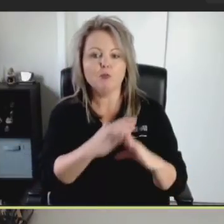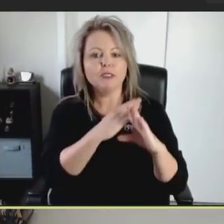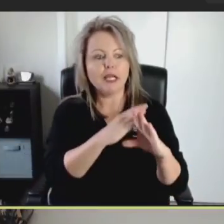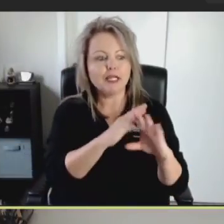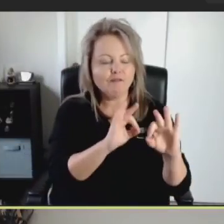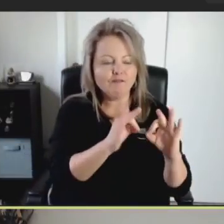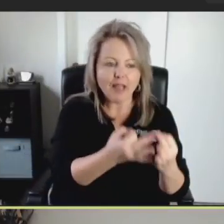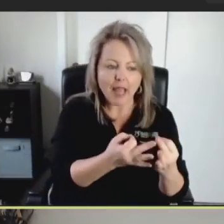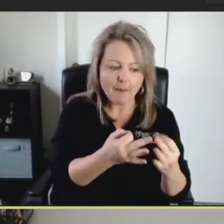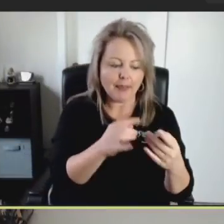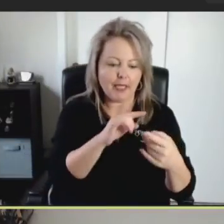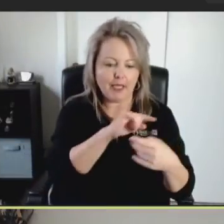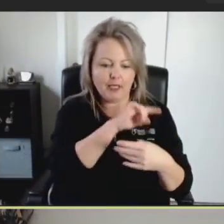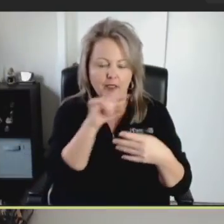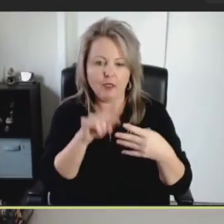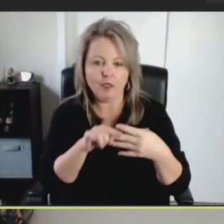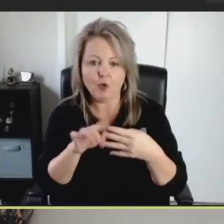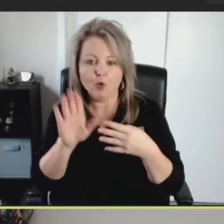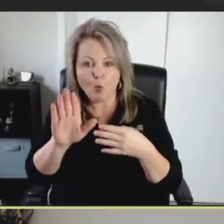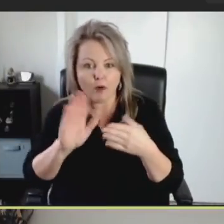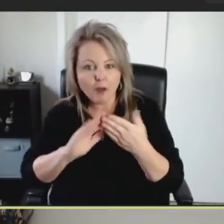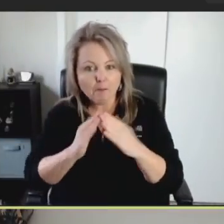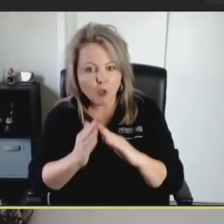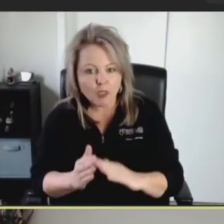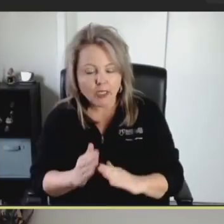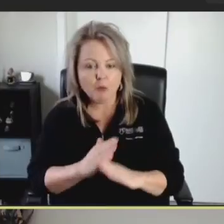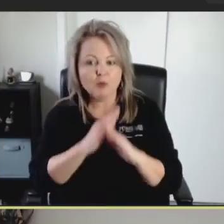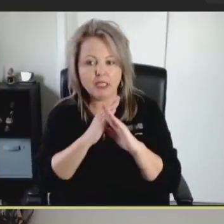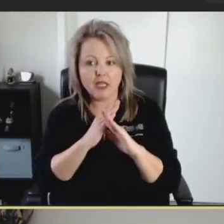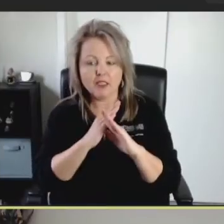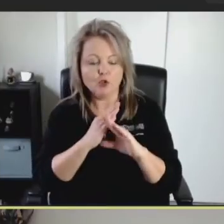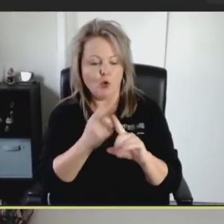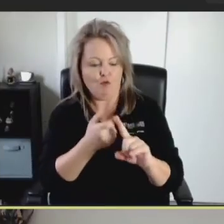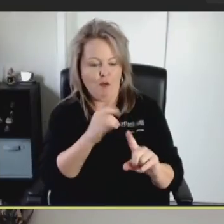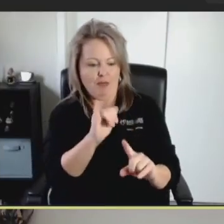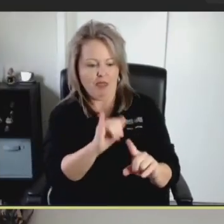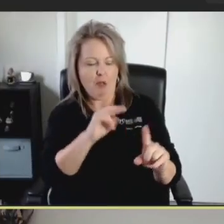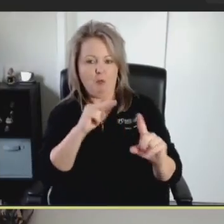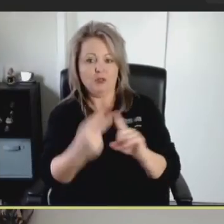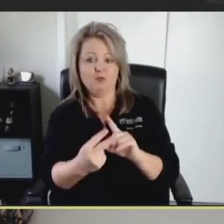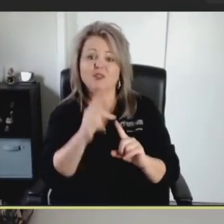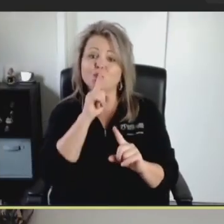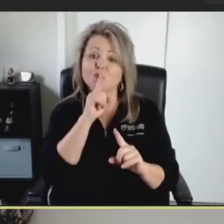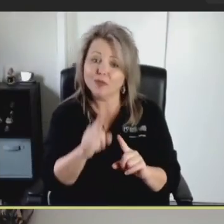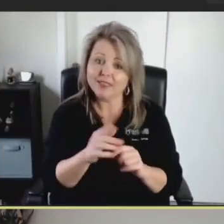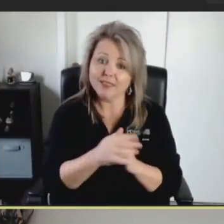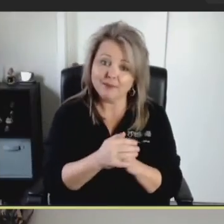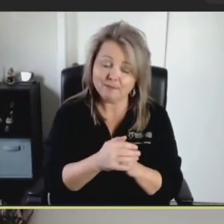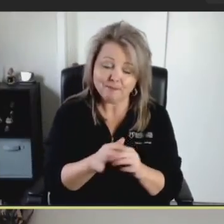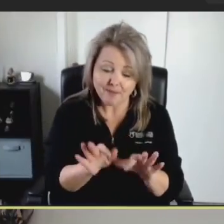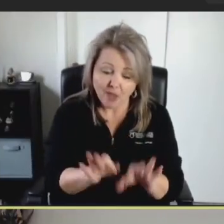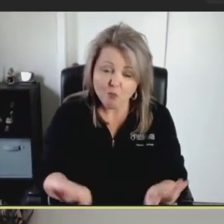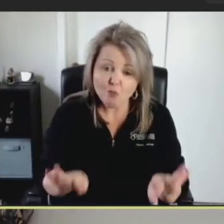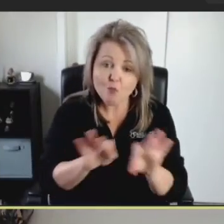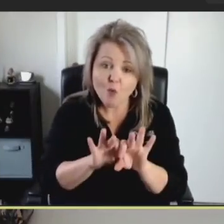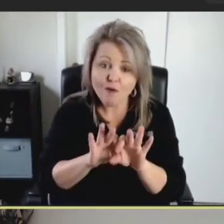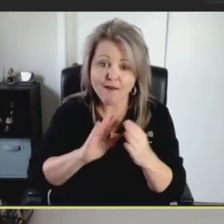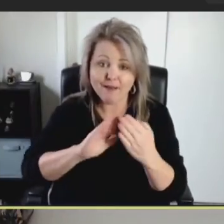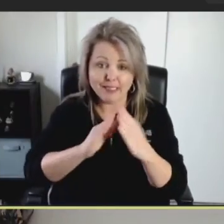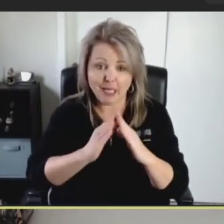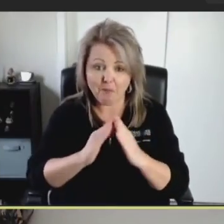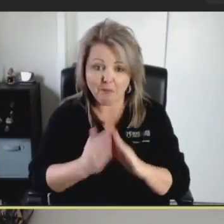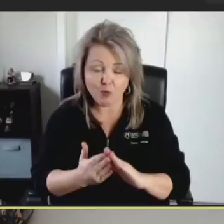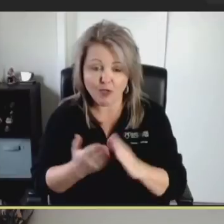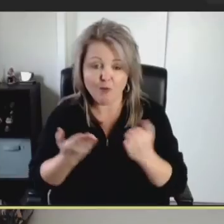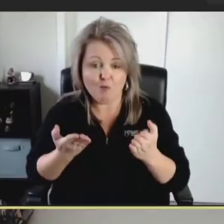help protect your community. So from that perspective, it really is a community mechanism to